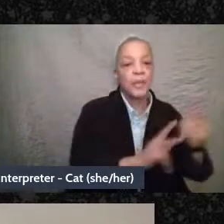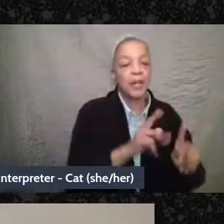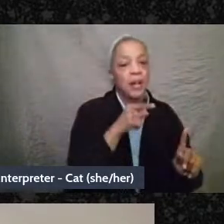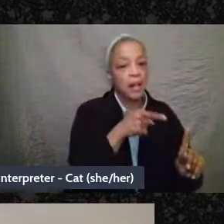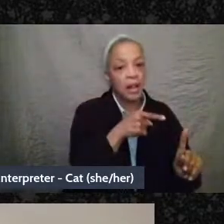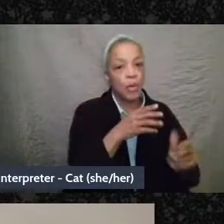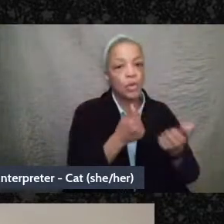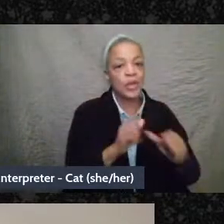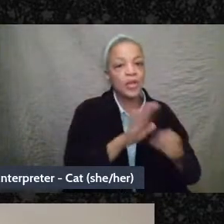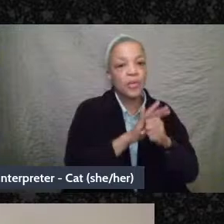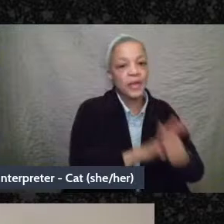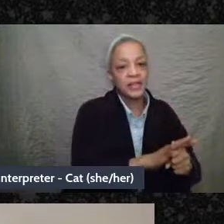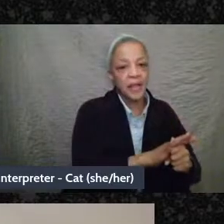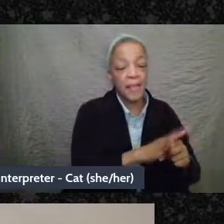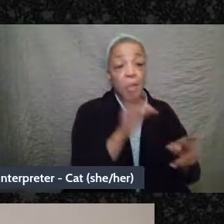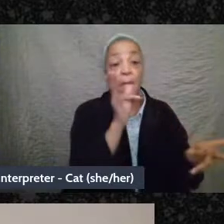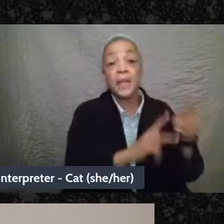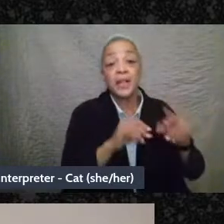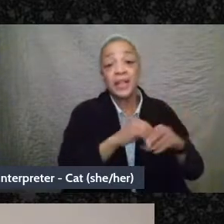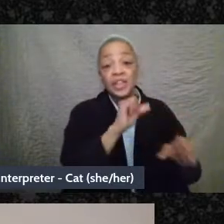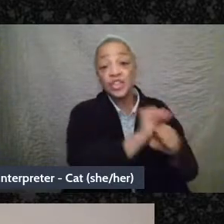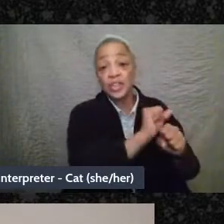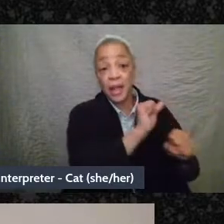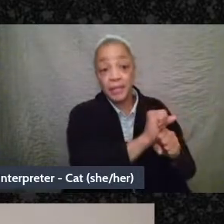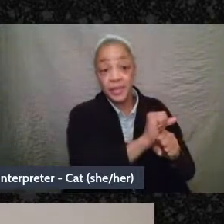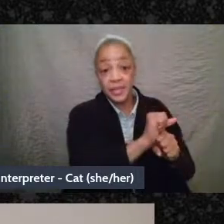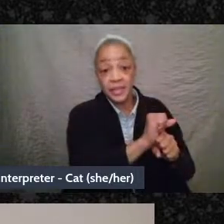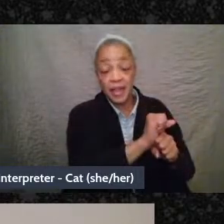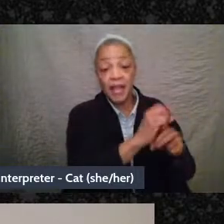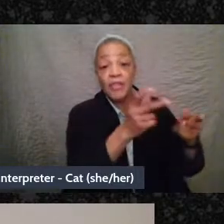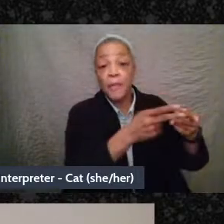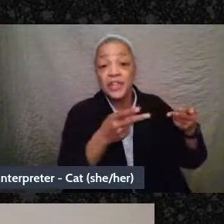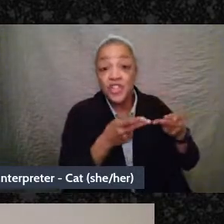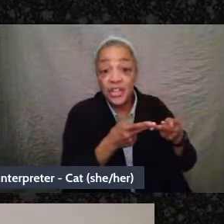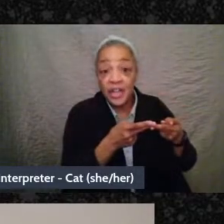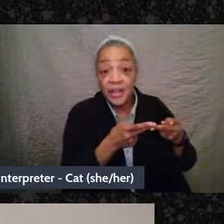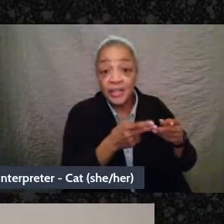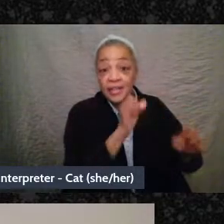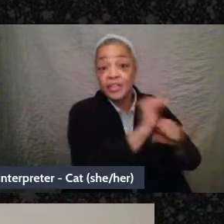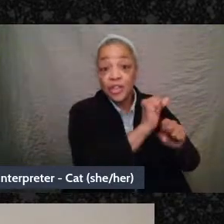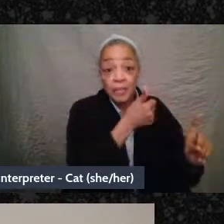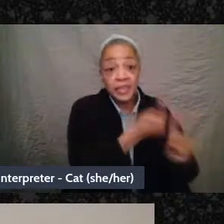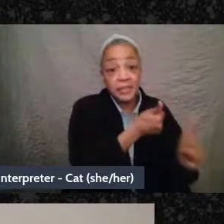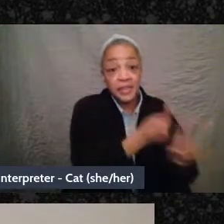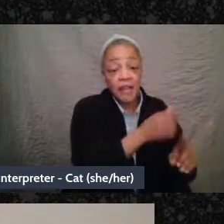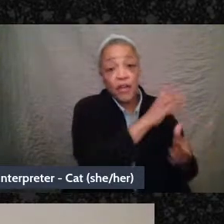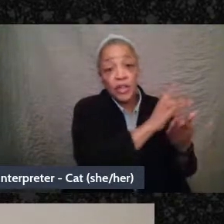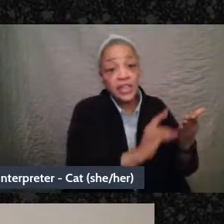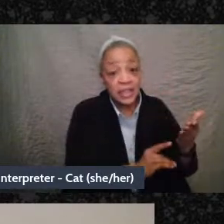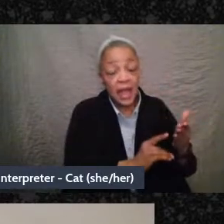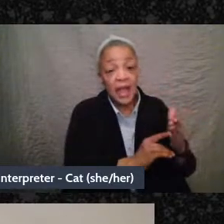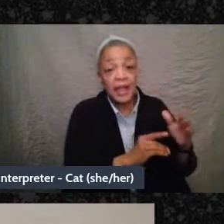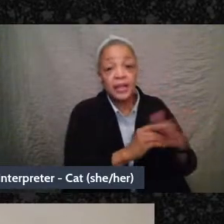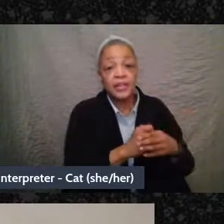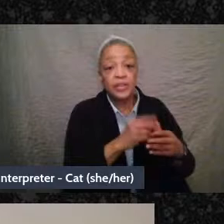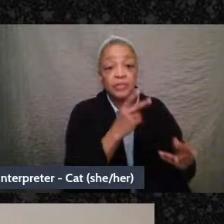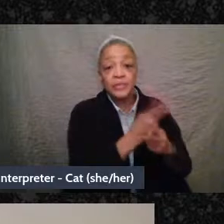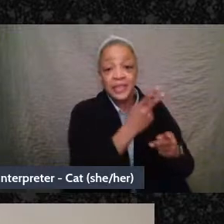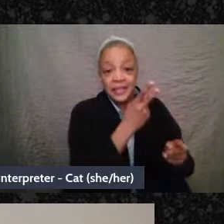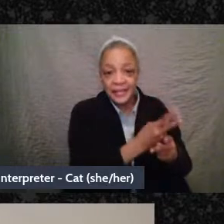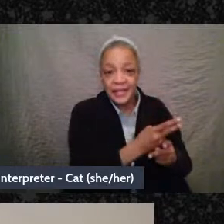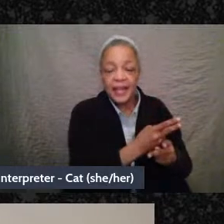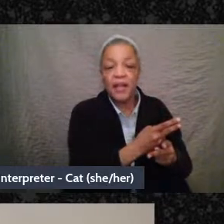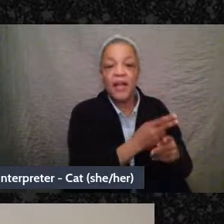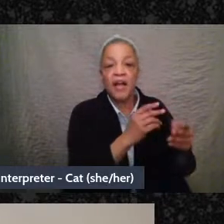They're people in positions, and the positions themselves are designed to protect like a white supremacist colonial system. And